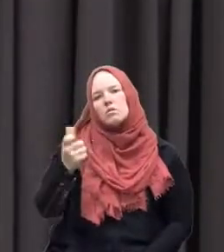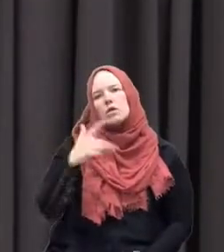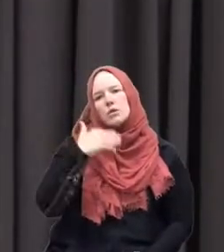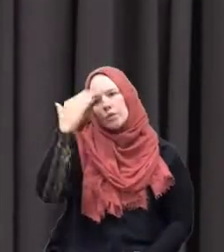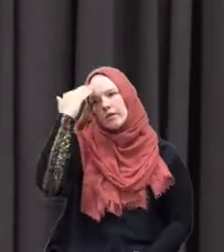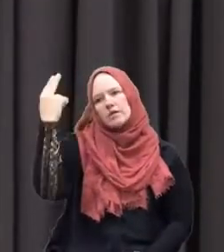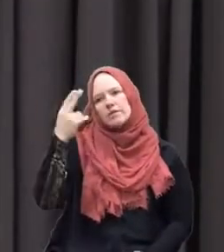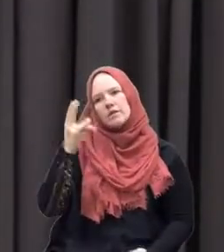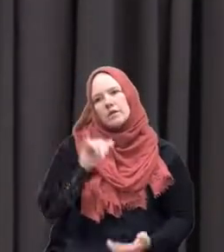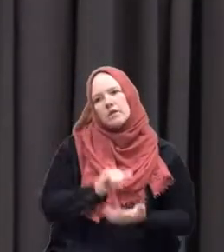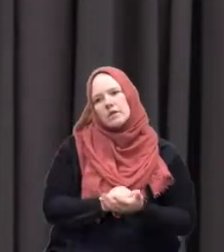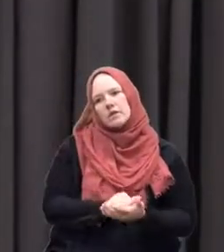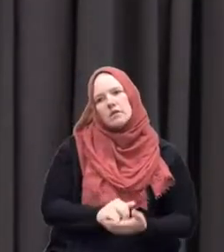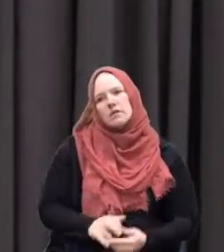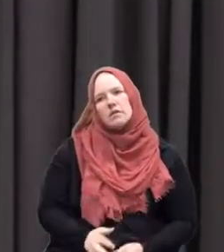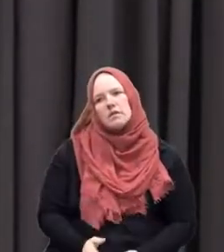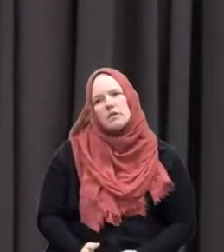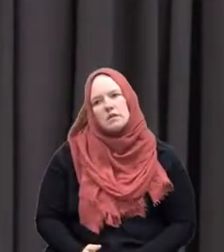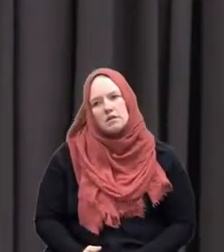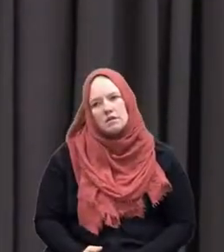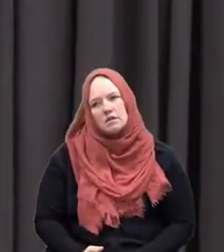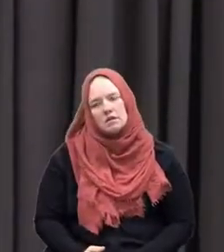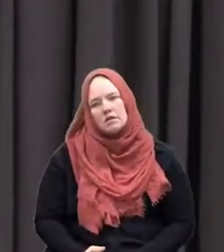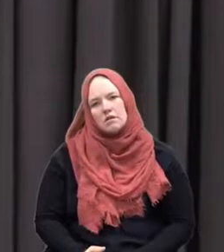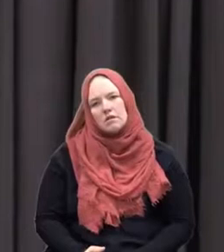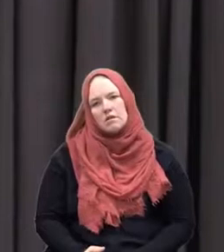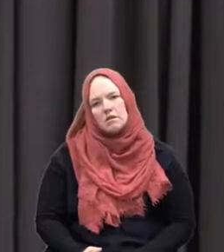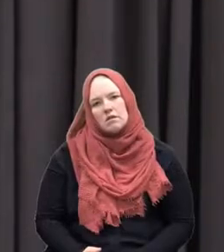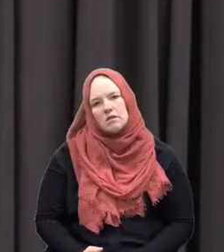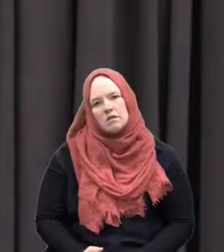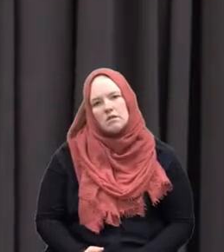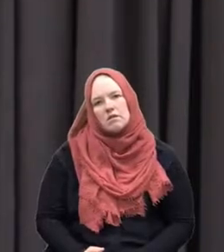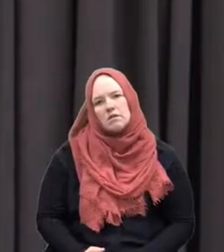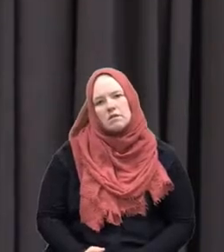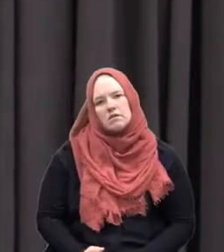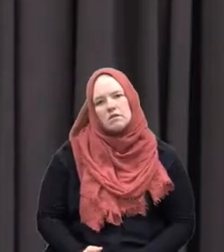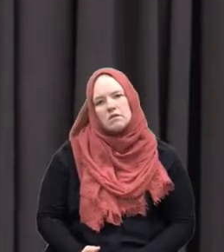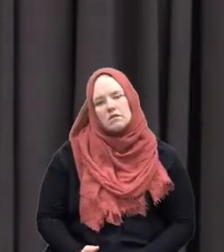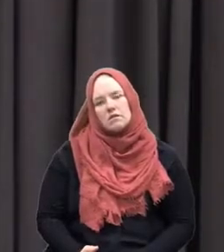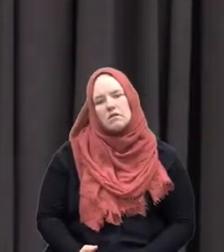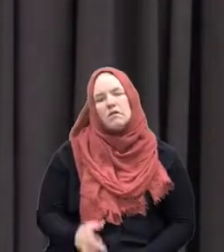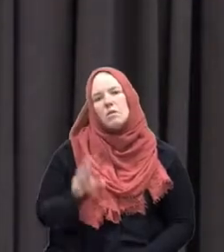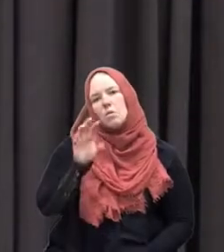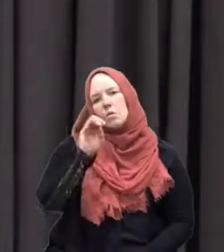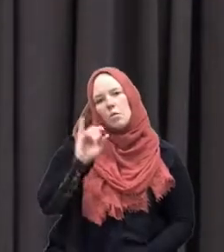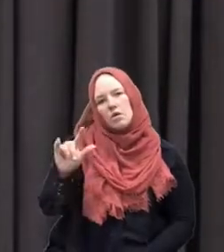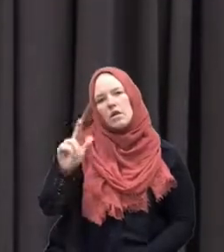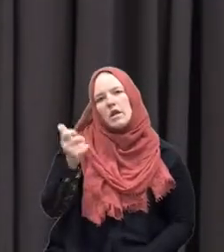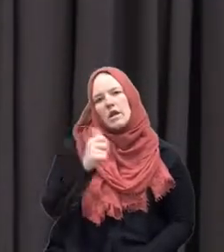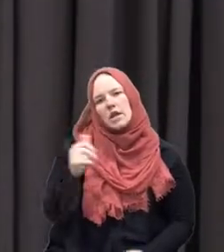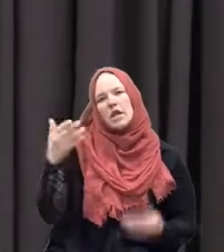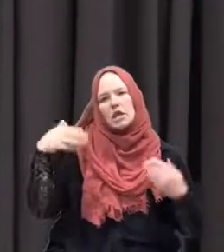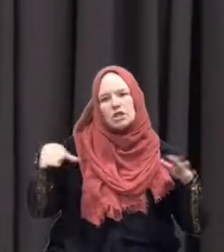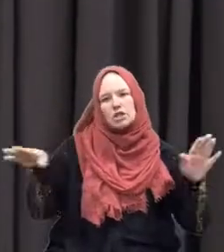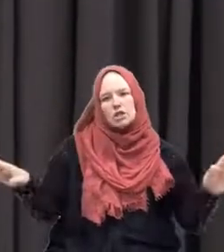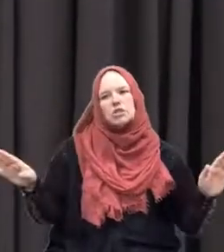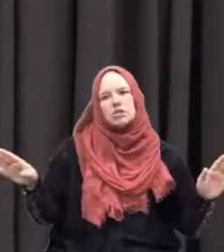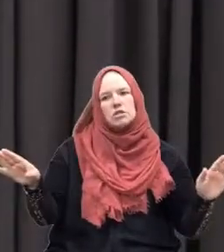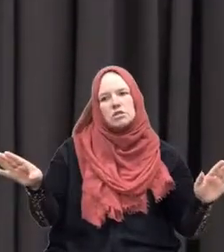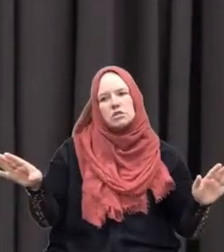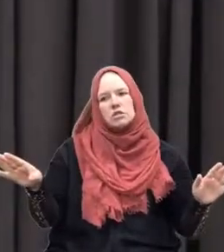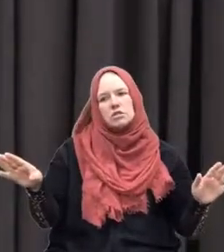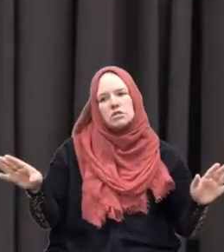this. So imagine if Arabia had oil and engines